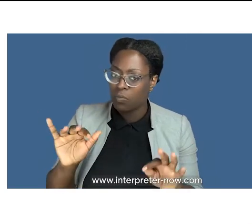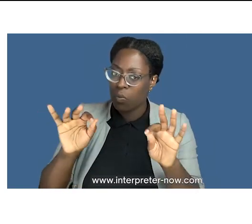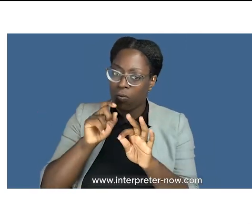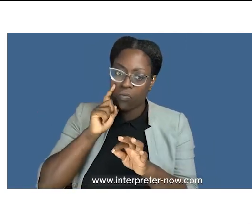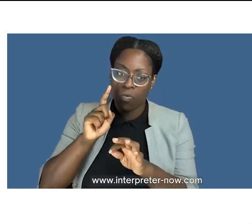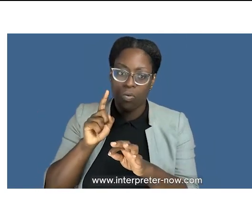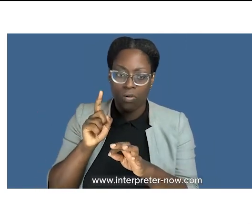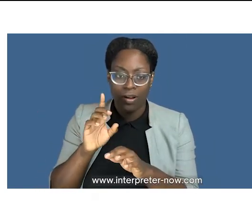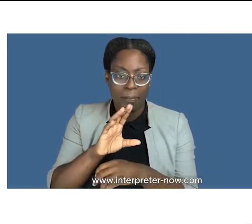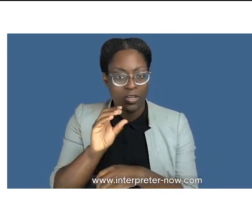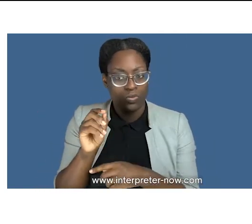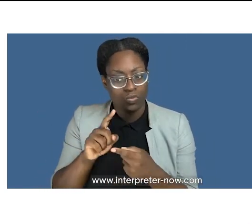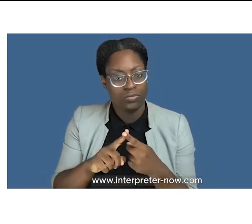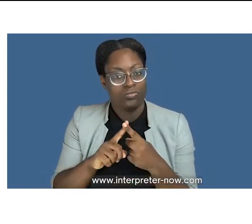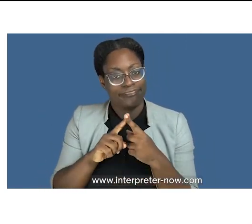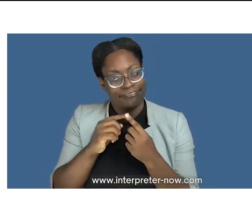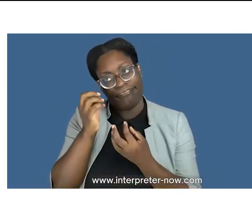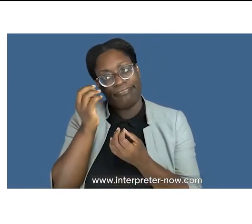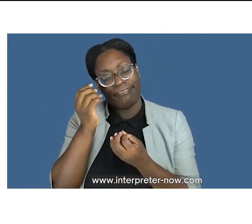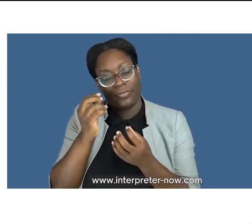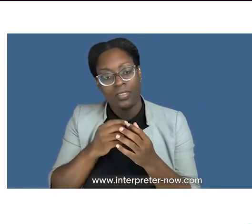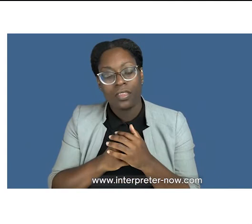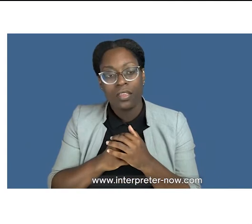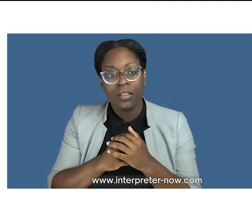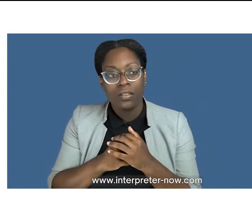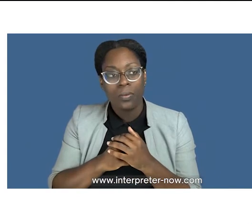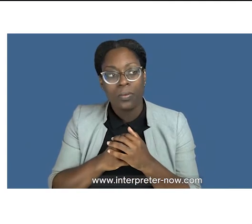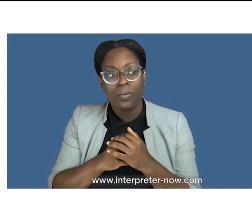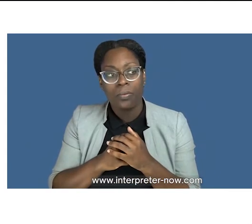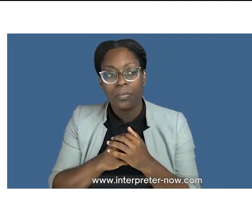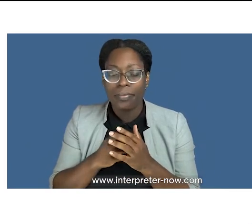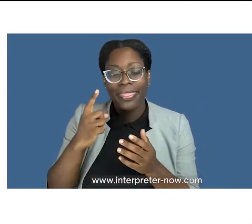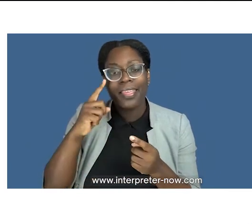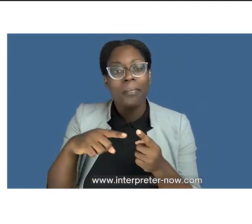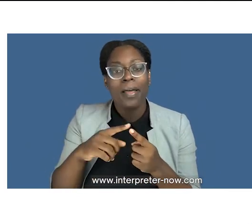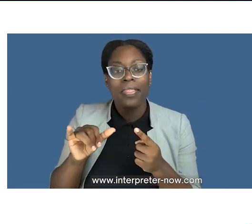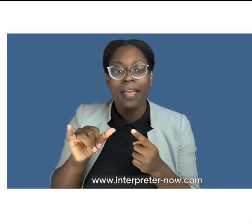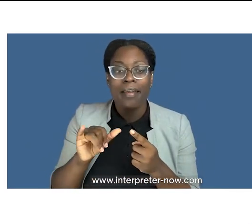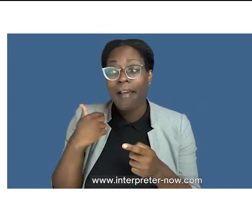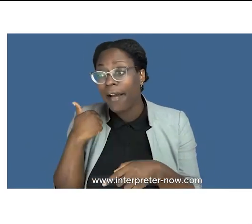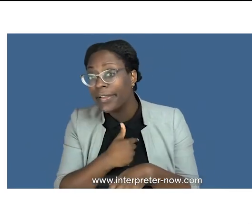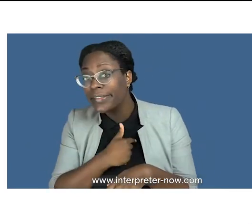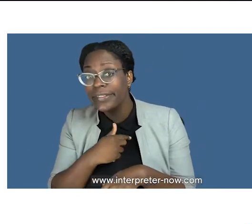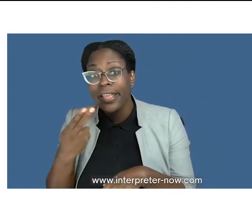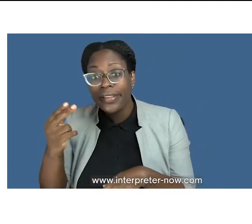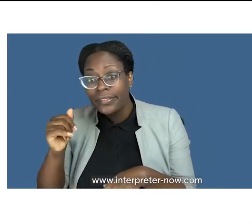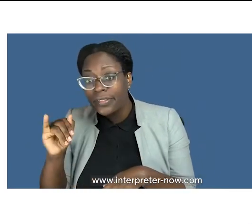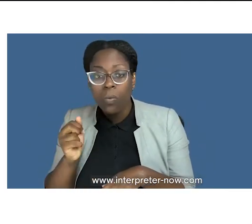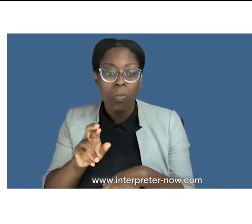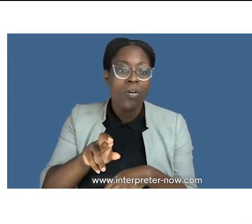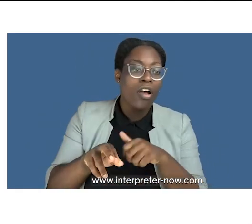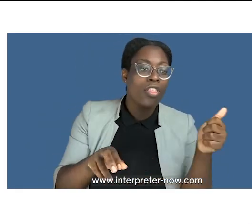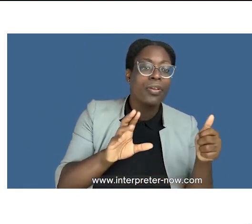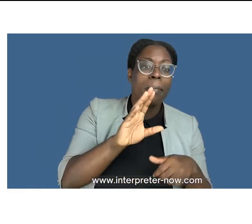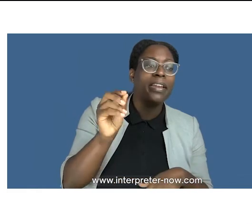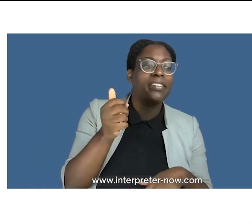gap. I wonder, from an organizational standpoint, particularly like a growth organization, right, that's trying to put out 1 million fires at a time, like a startup,